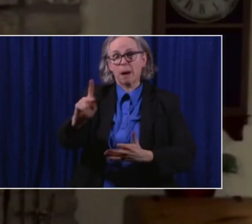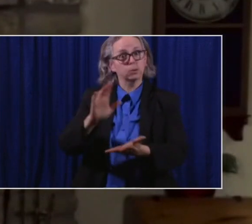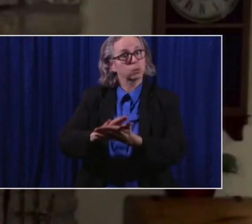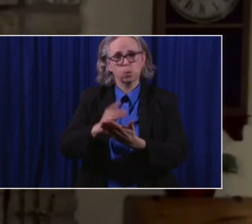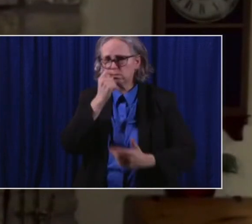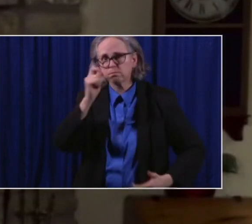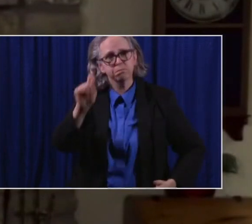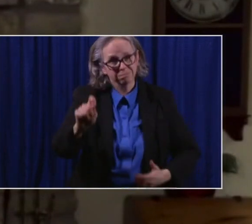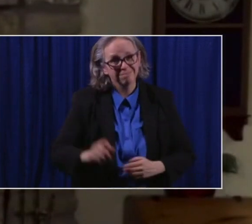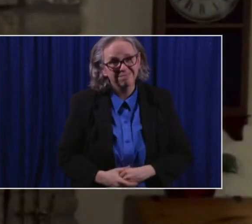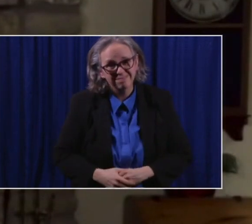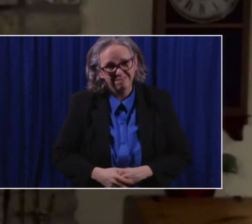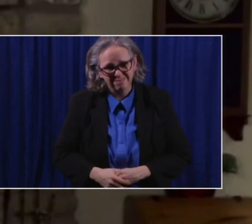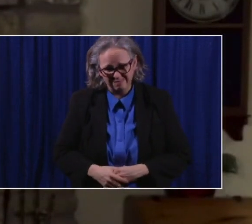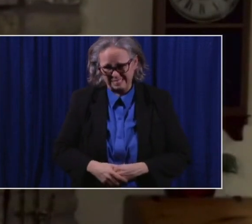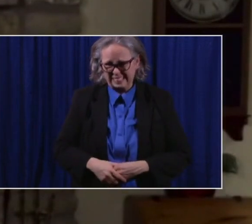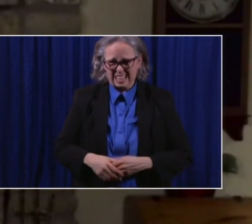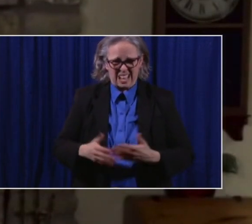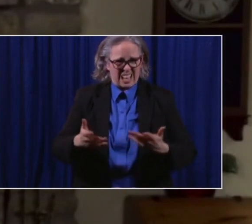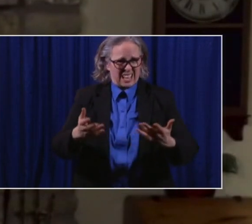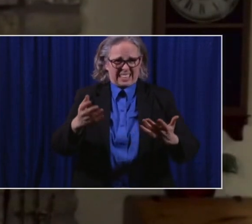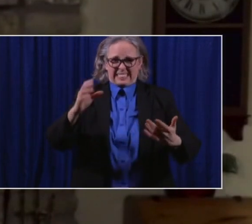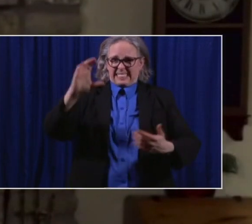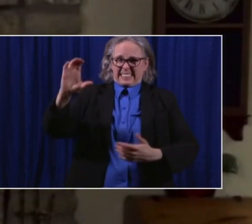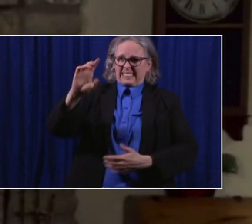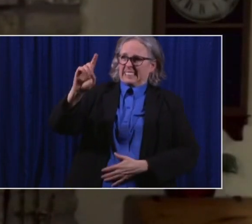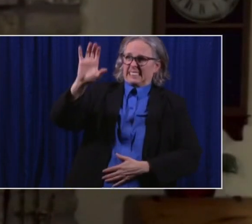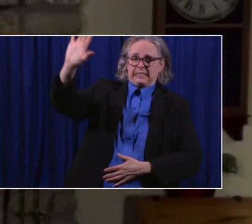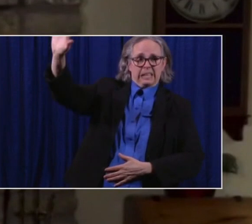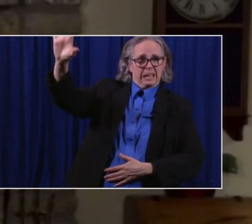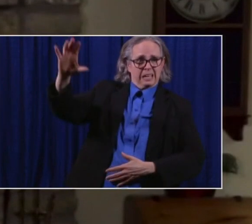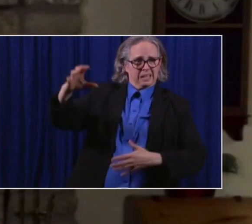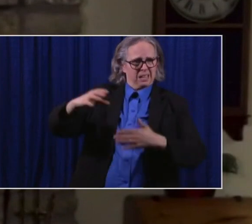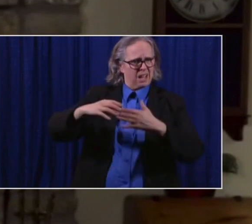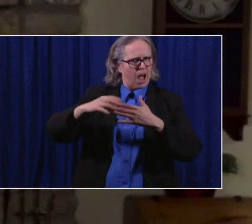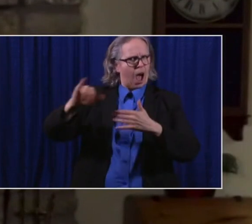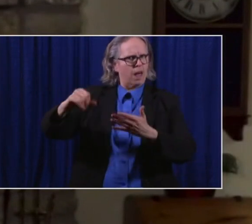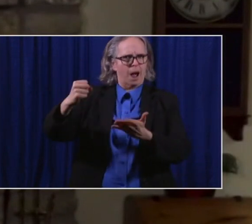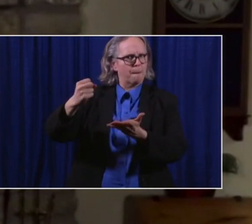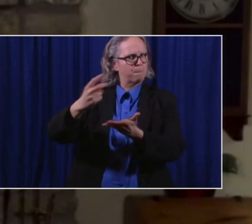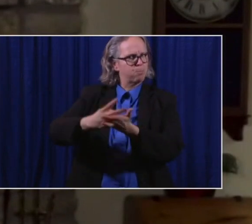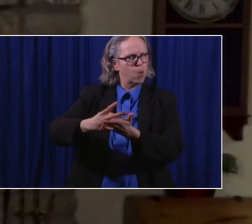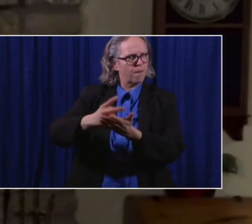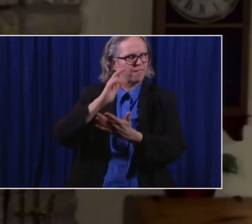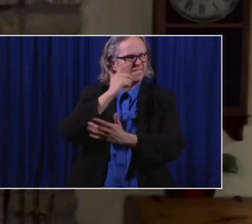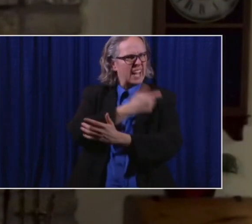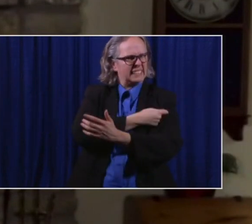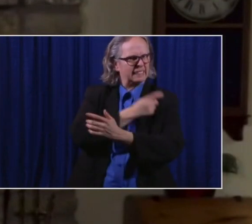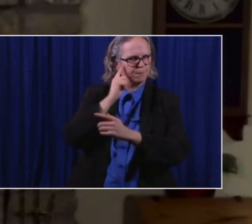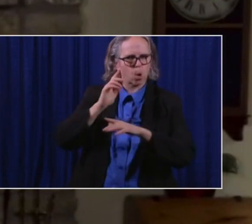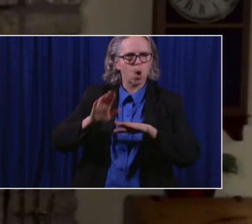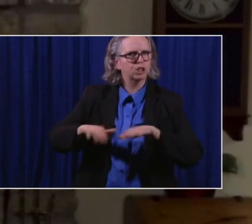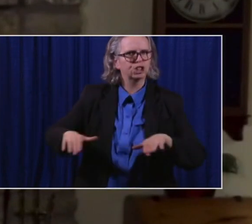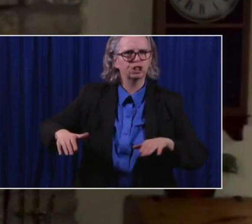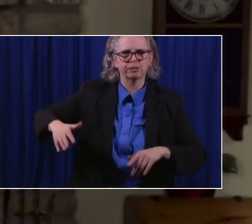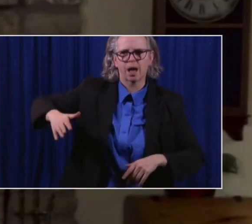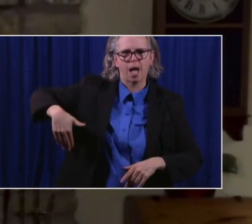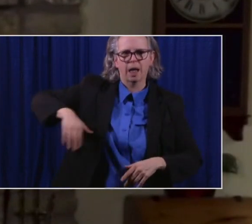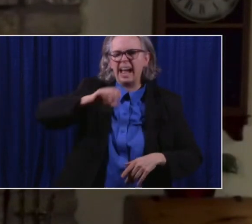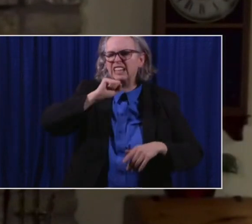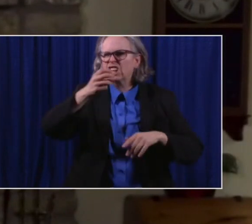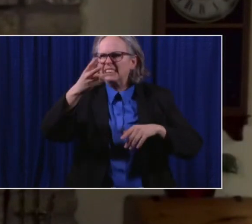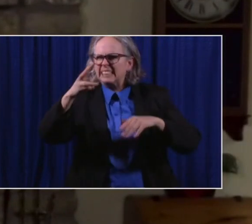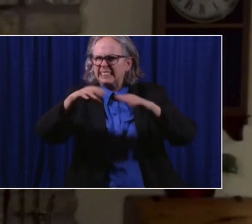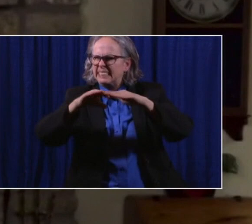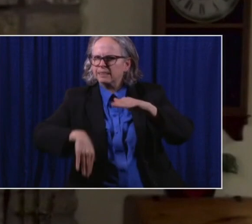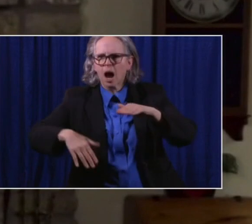course, that CDC has not provided this vaccine can go to anyone 16 or under.